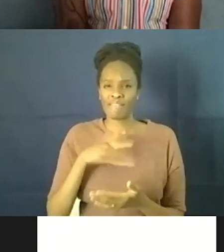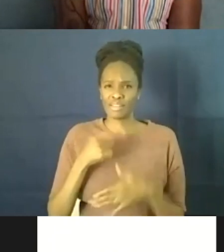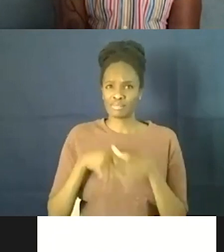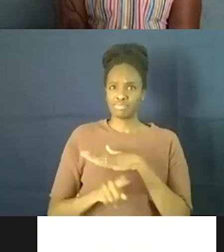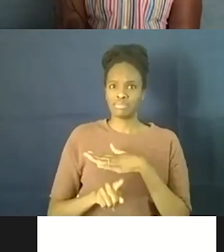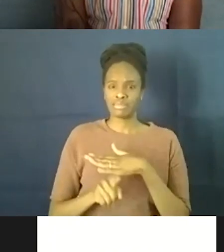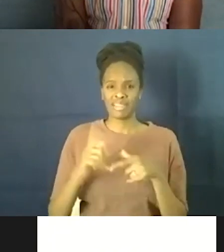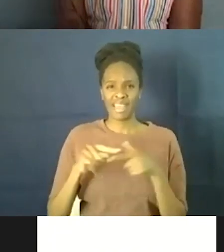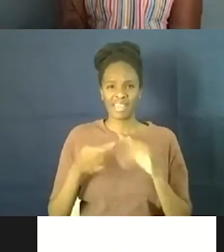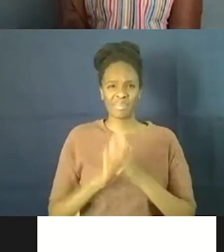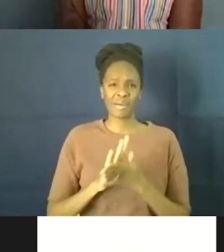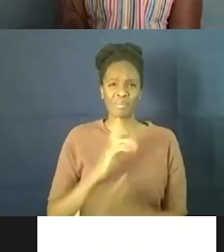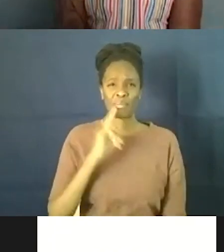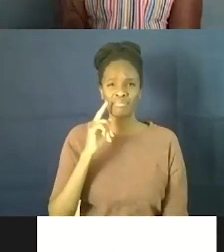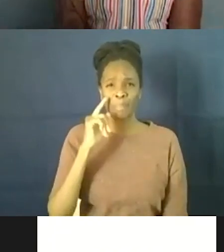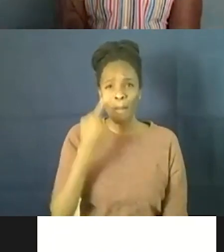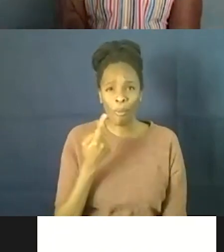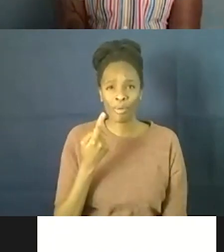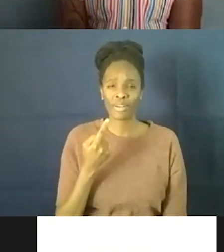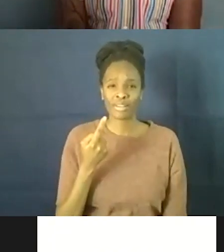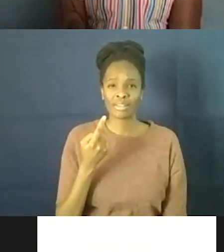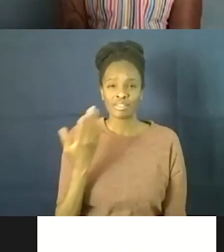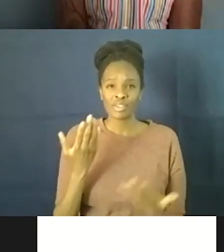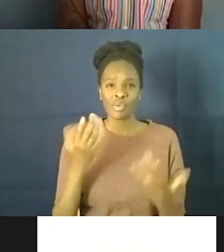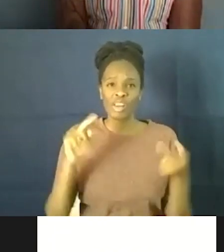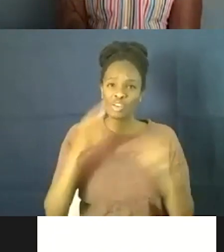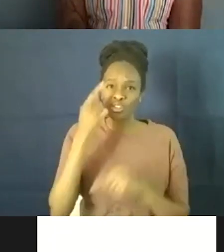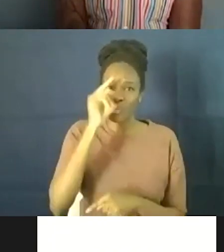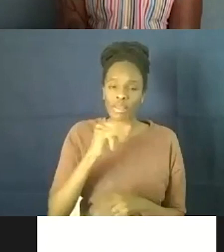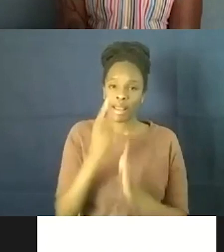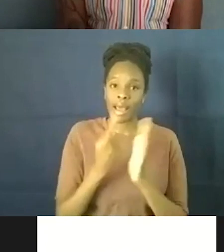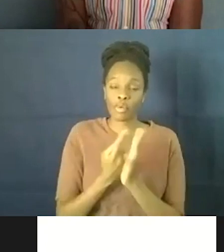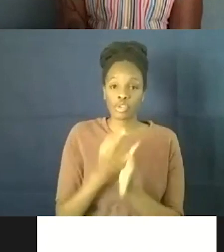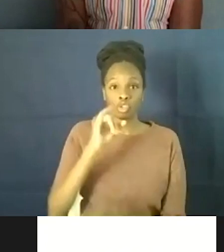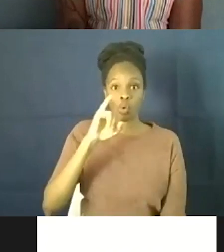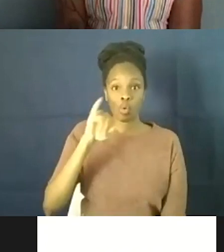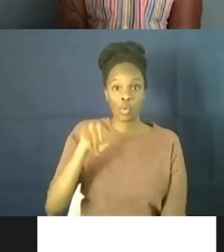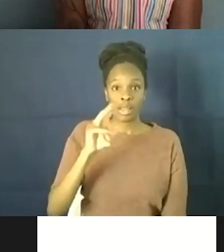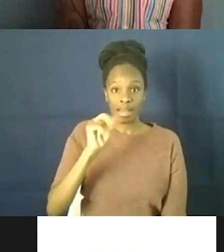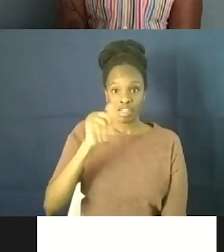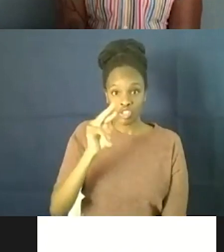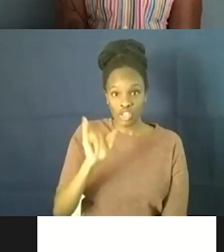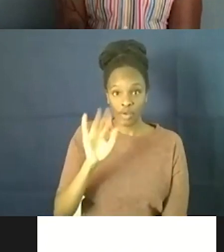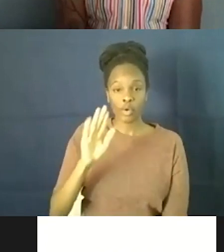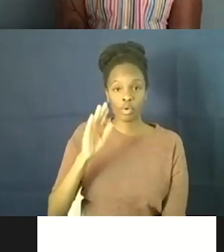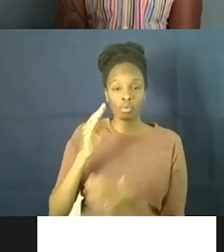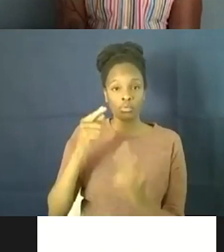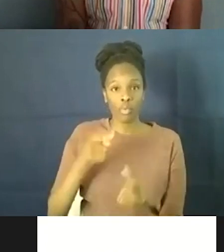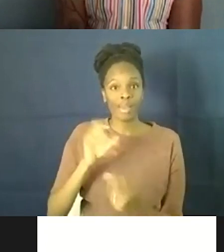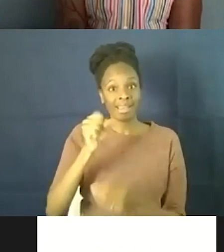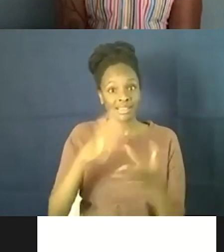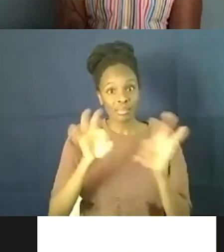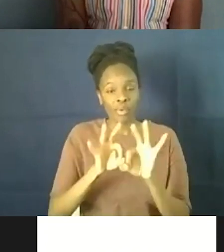be ignored. And it's like, it hurts when that happens. So like, to Njeri's point, yes, it matters when you're at that point in your career